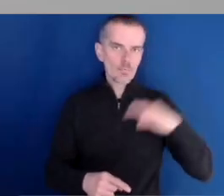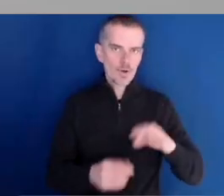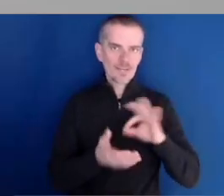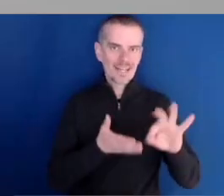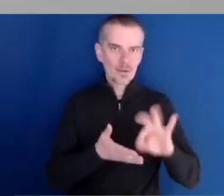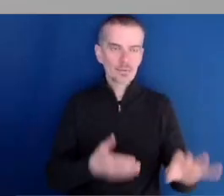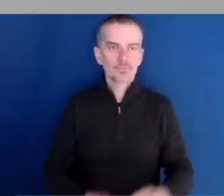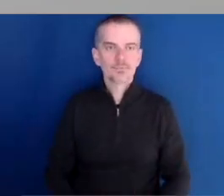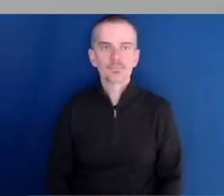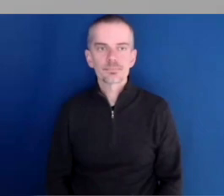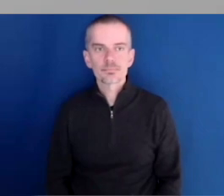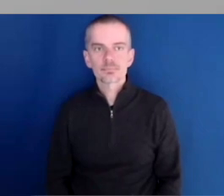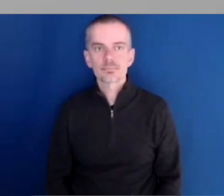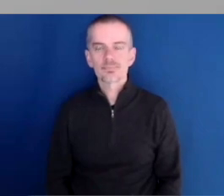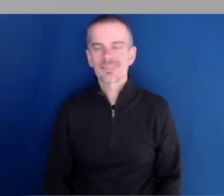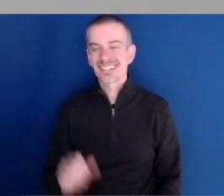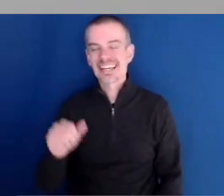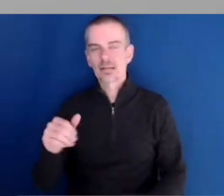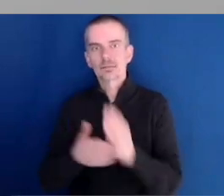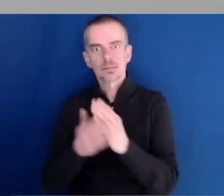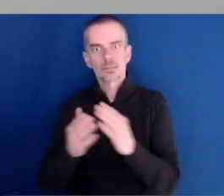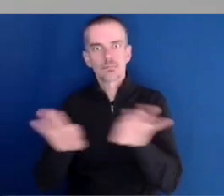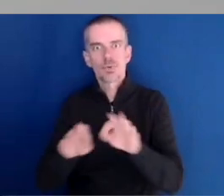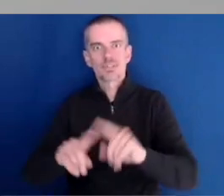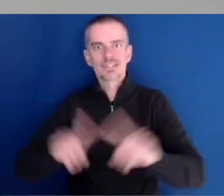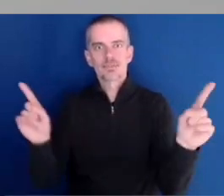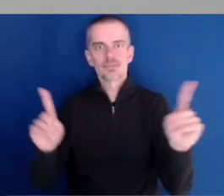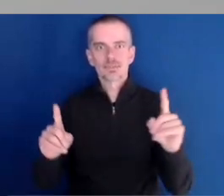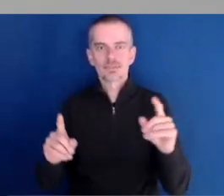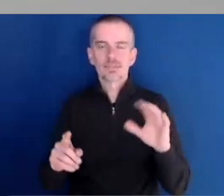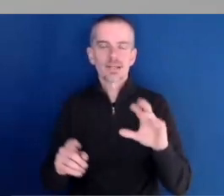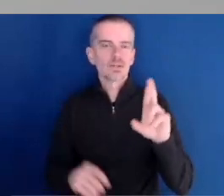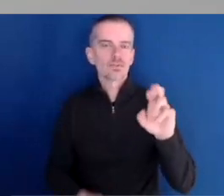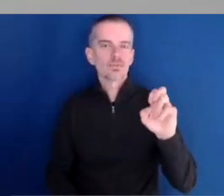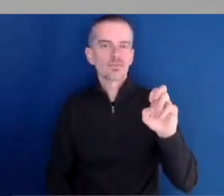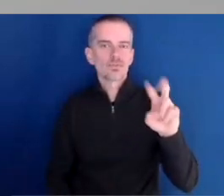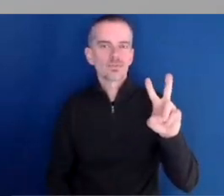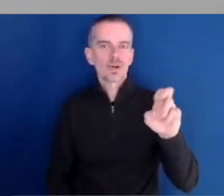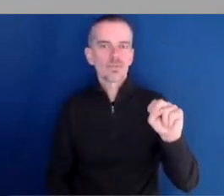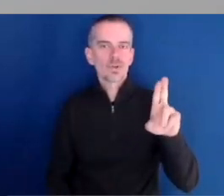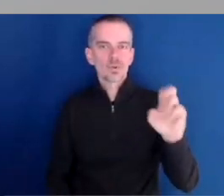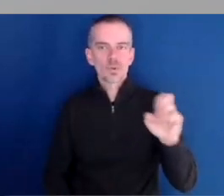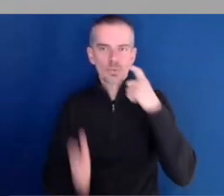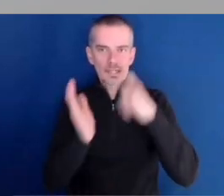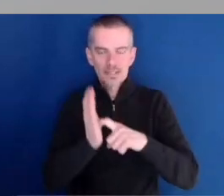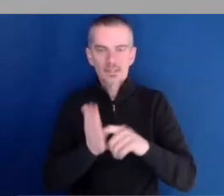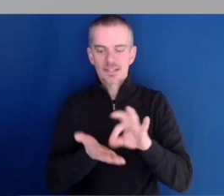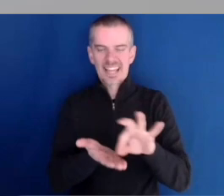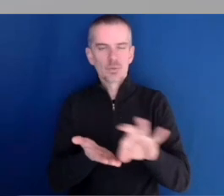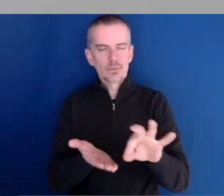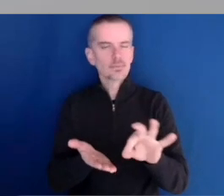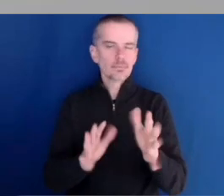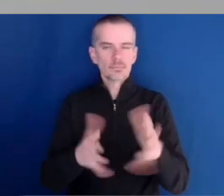yeah, I mean there are some crucial differences there, right? Especially when it comes to revenue recognition. The accounting does get